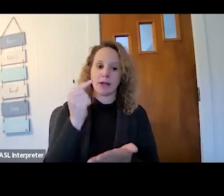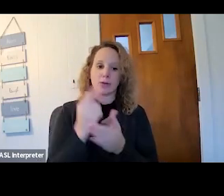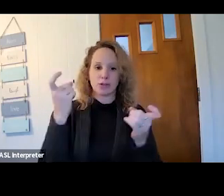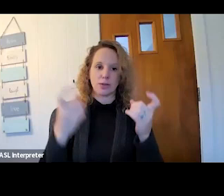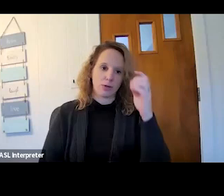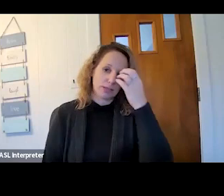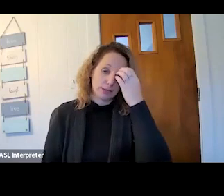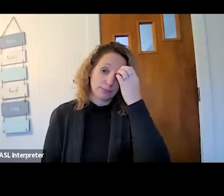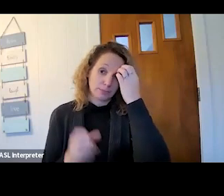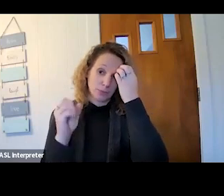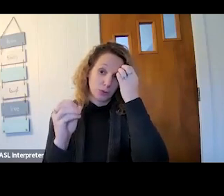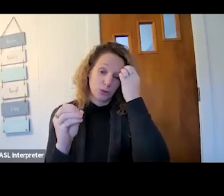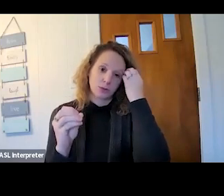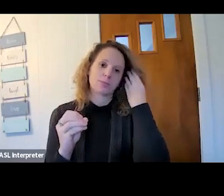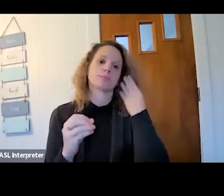So